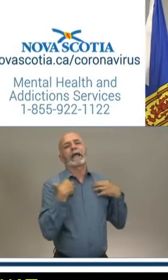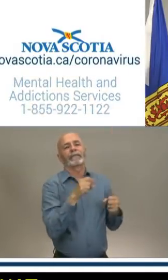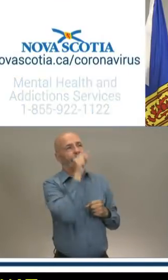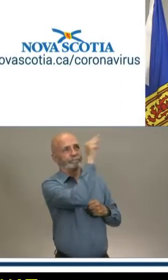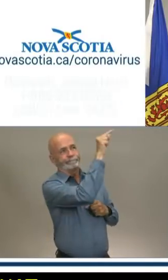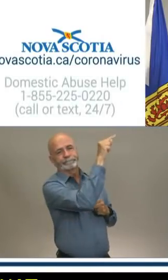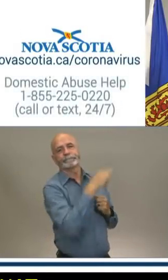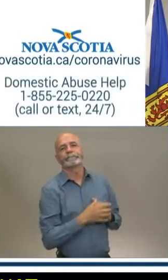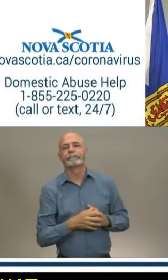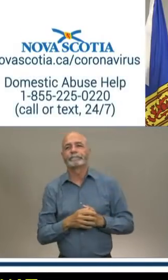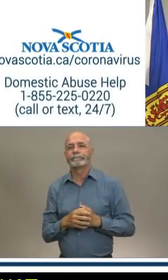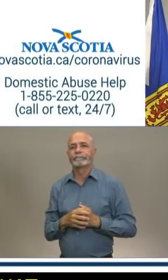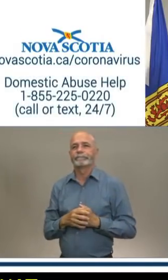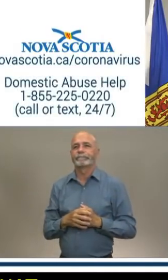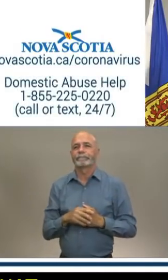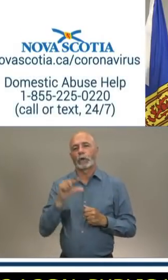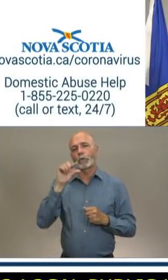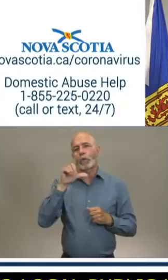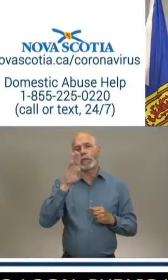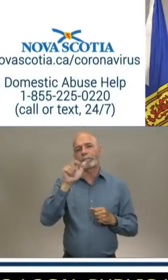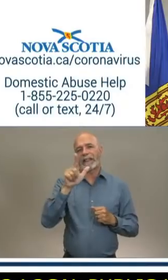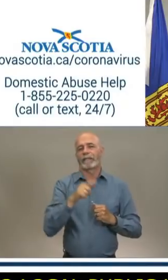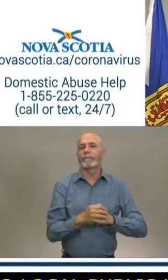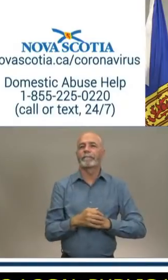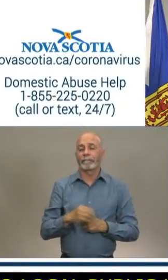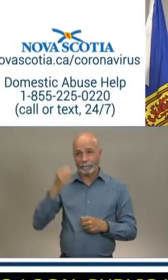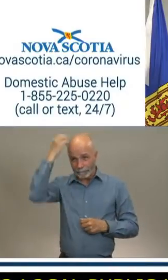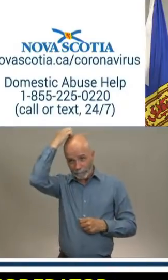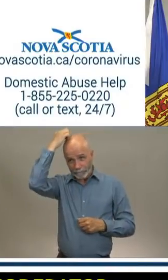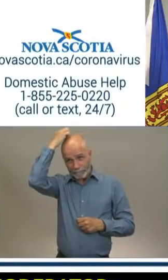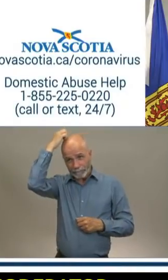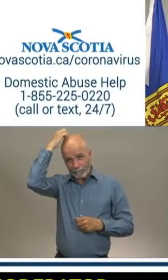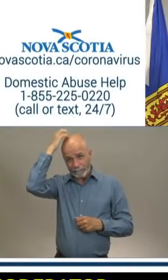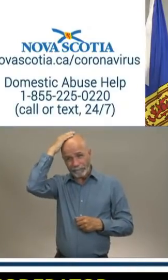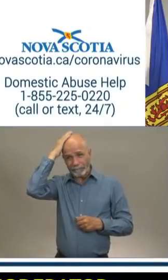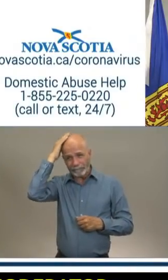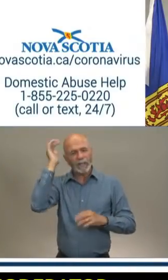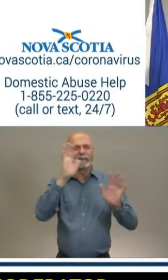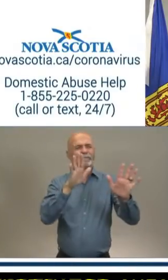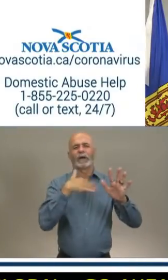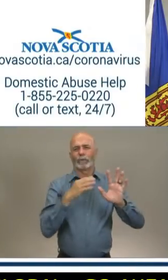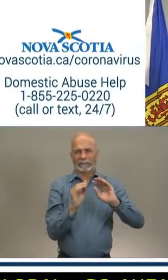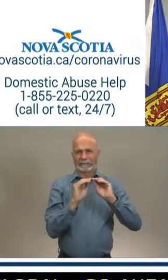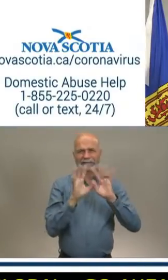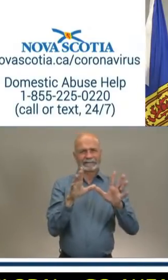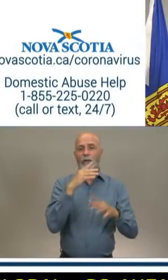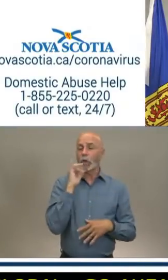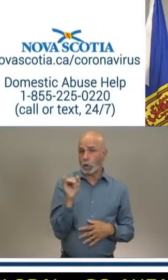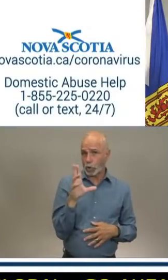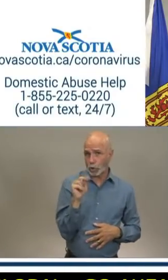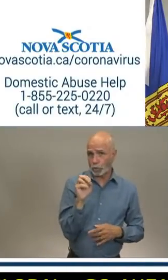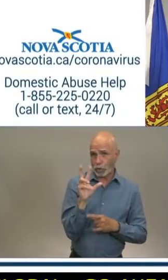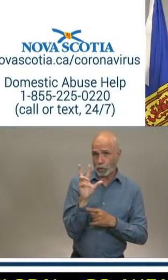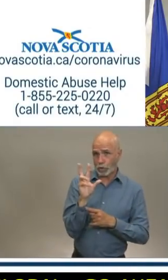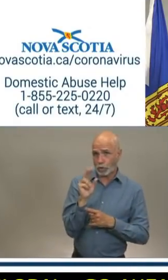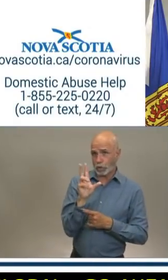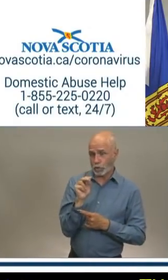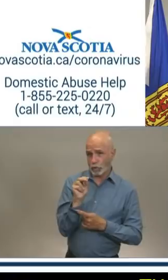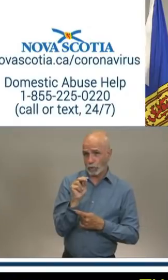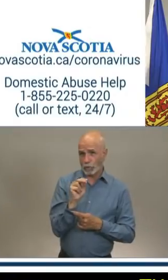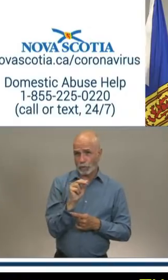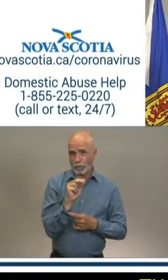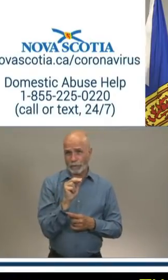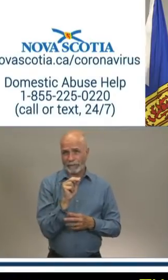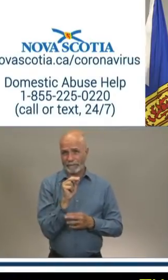Alicia. Thank you. I'd just like to get some clarification on the 30th because I'm hearing a little bit of mixed